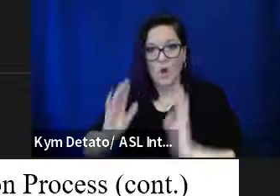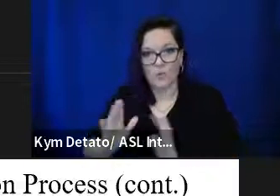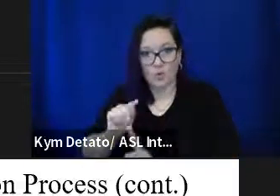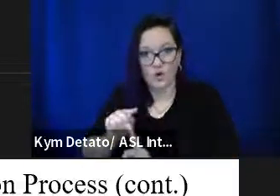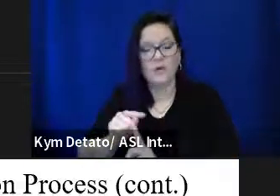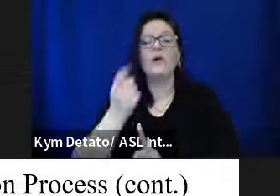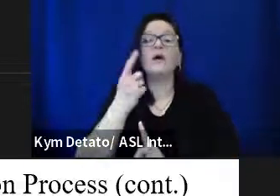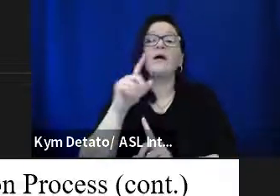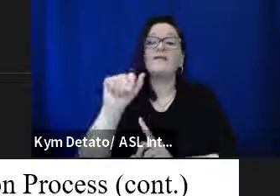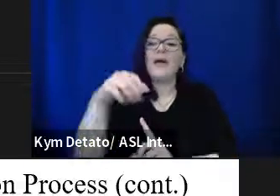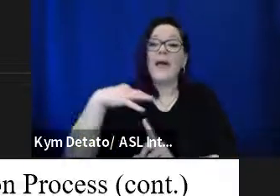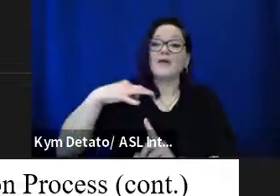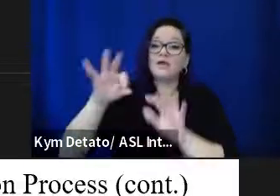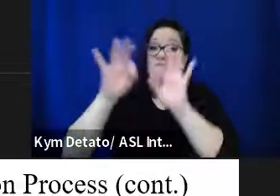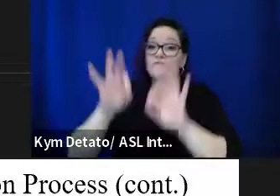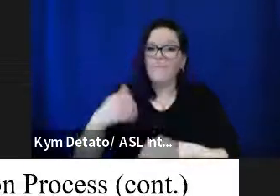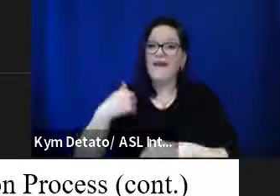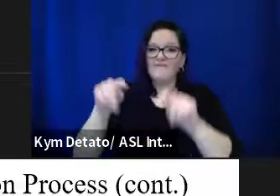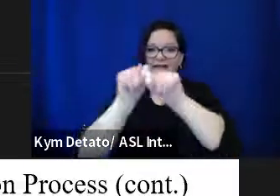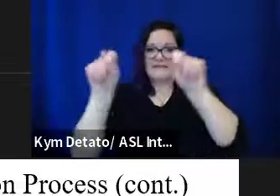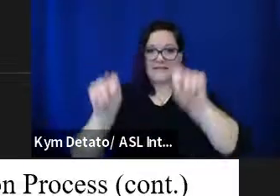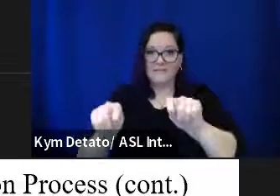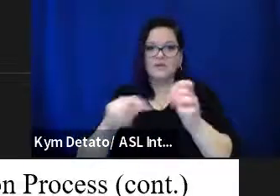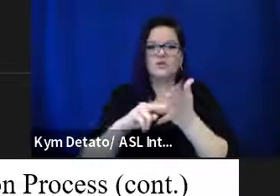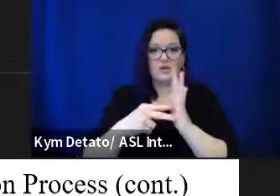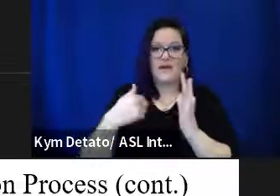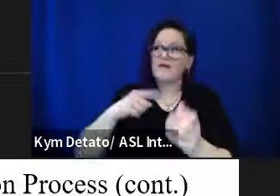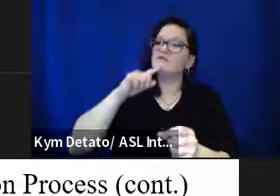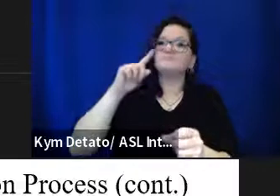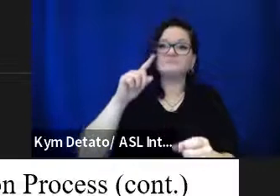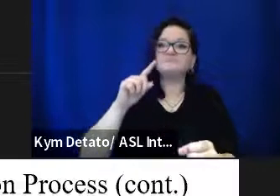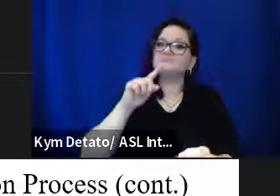the application form so that you have the consent of the building owner